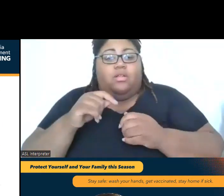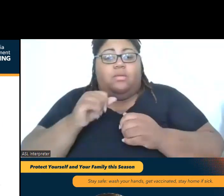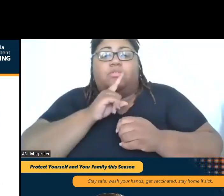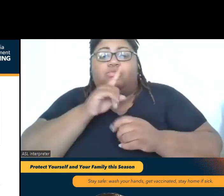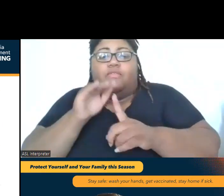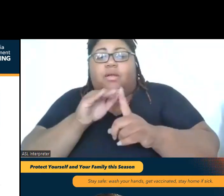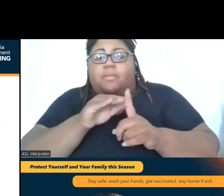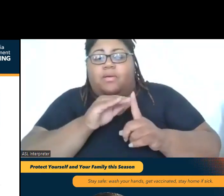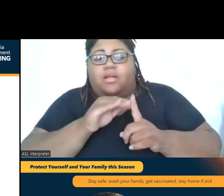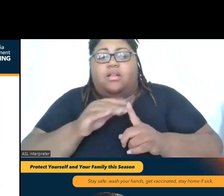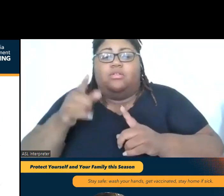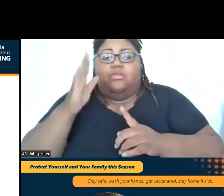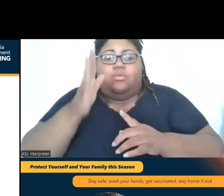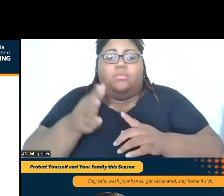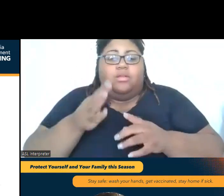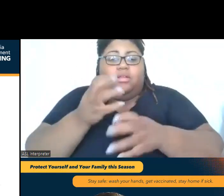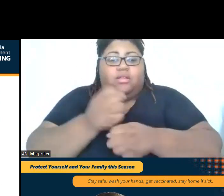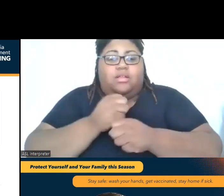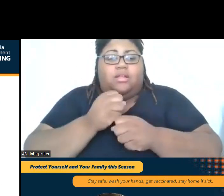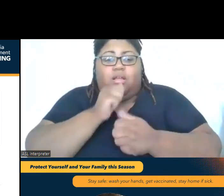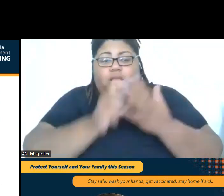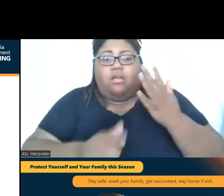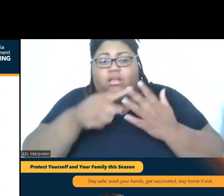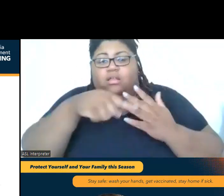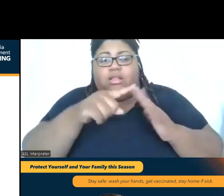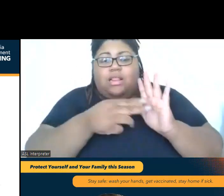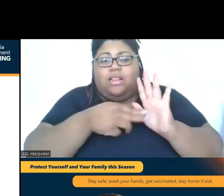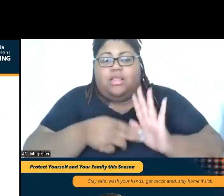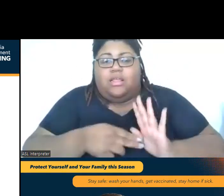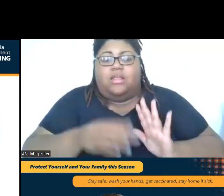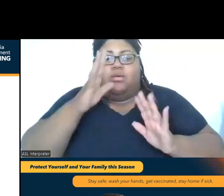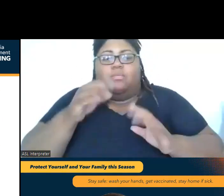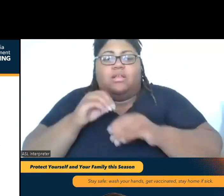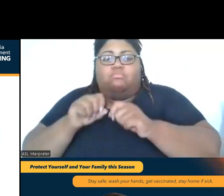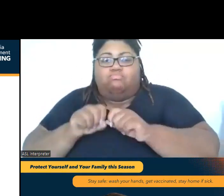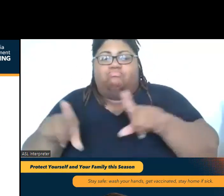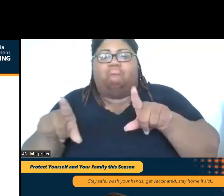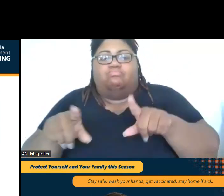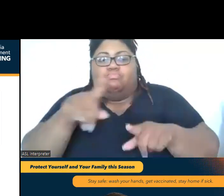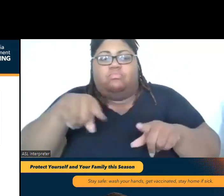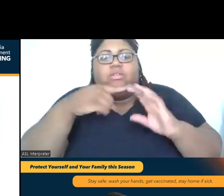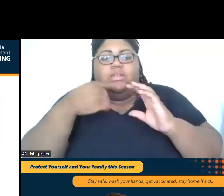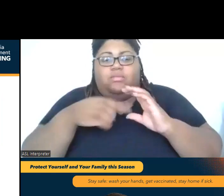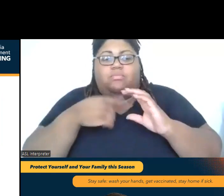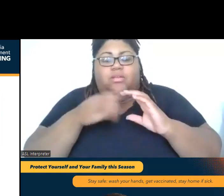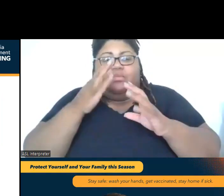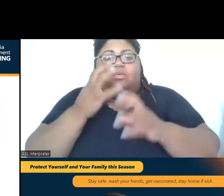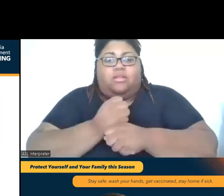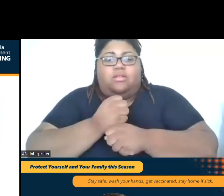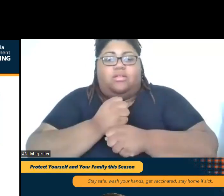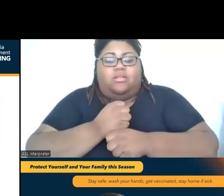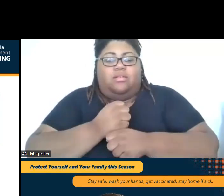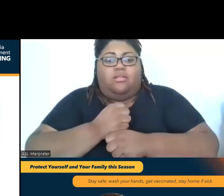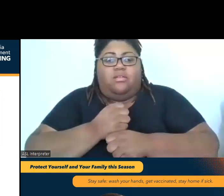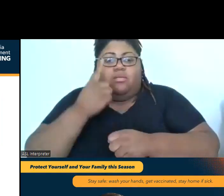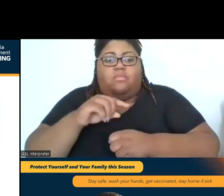again, you'll get all of these links at the end of the webinar. We'll send it out via email as well. But for the CDPH COVID